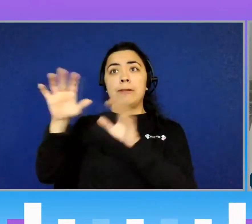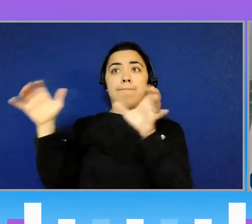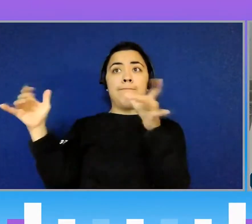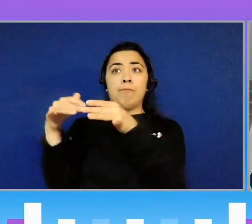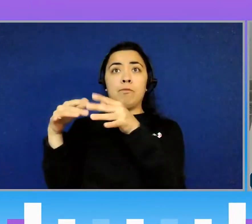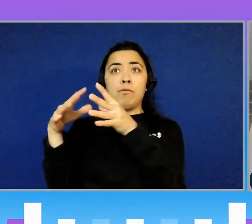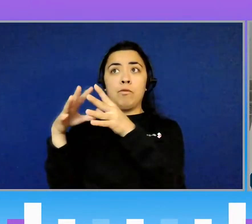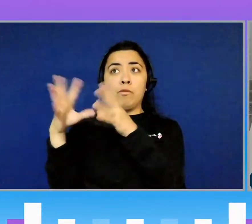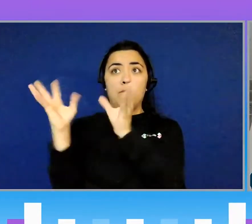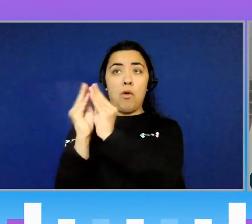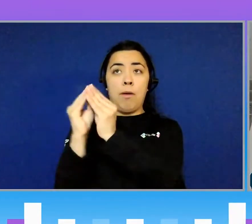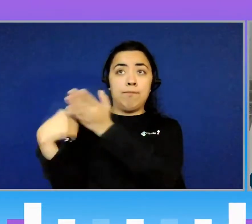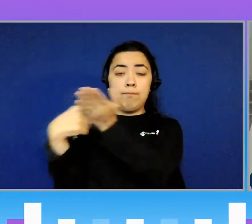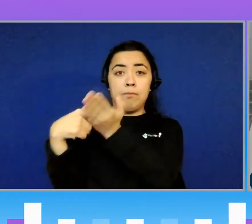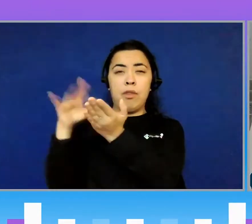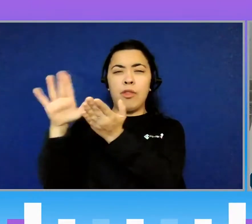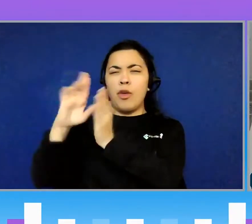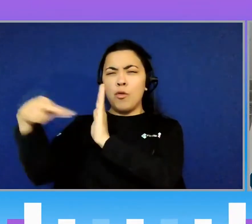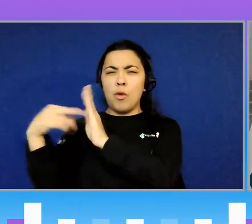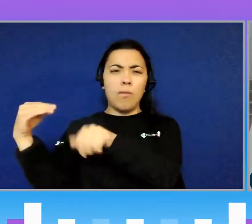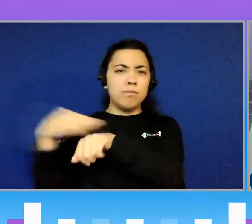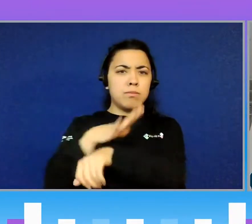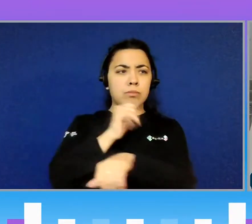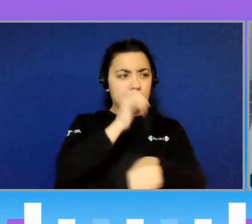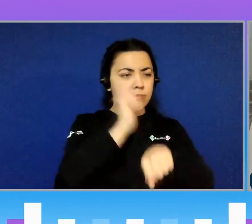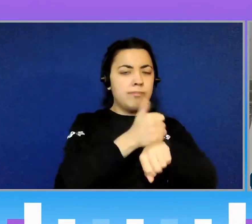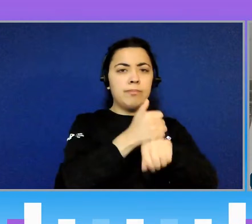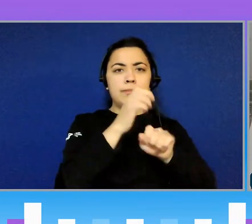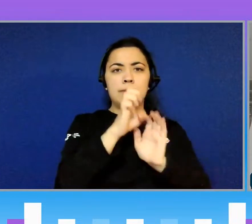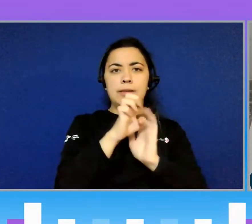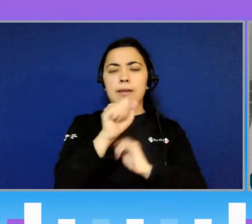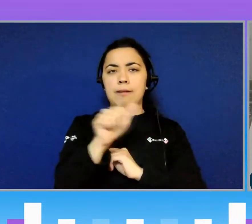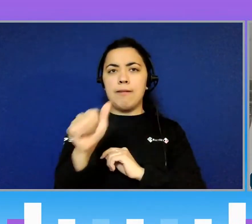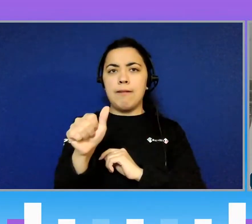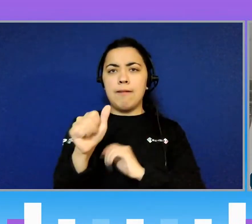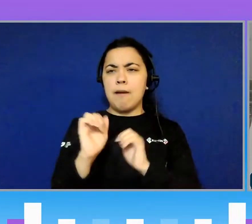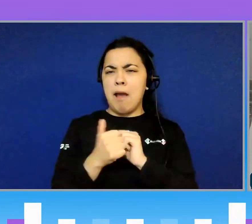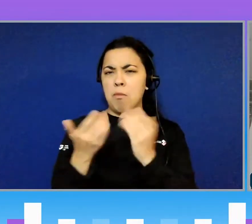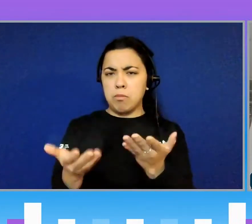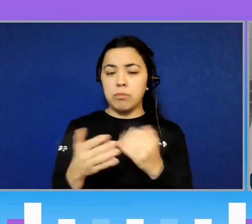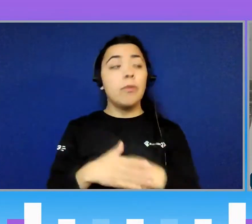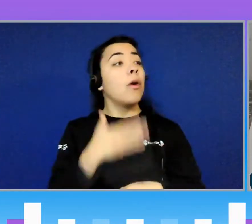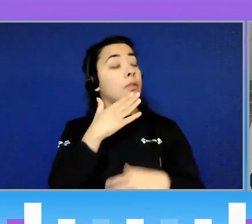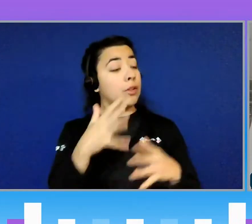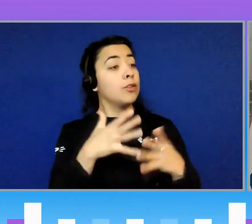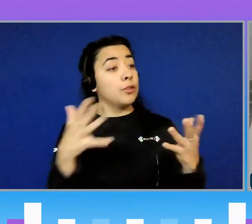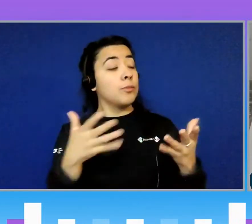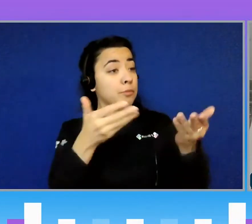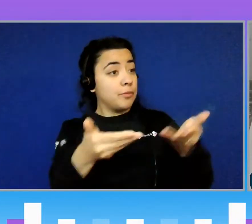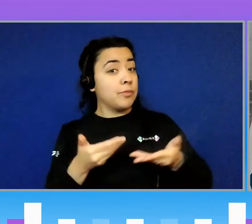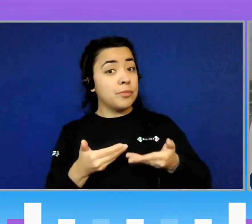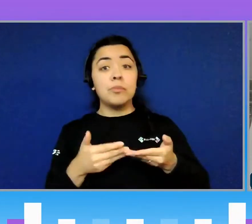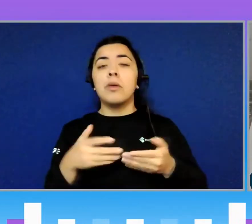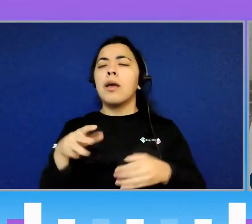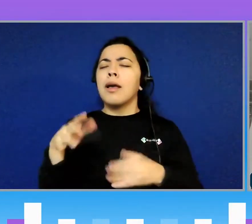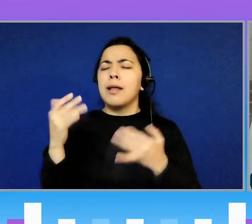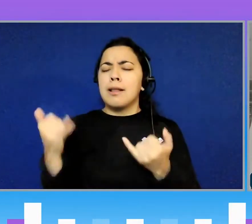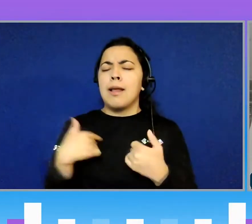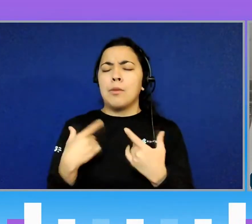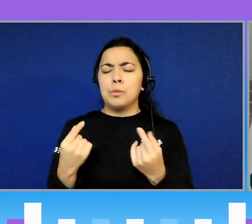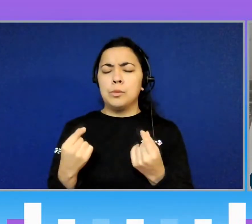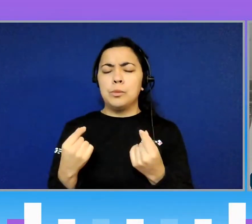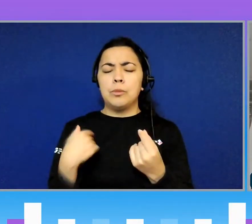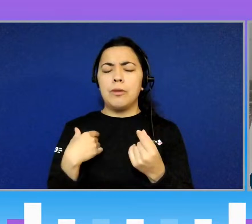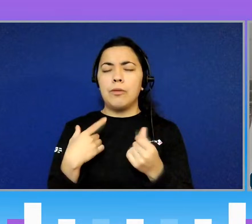Thank you very much, Matthew, and many thanks for the invitation. Let me start by introducing a little bit